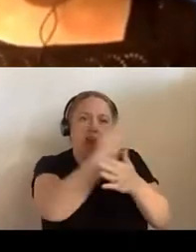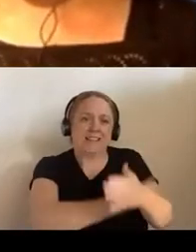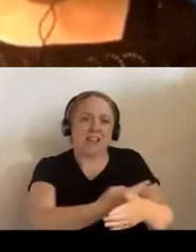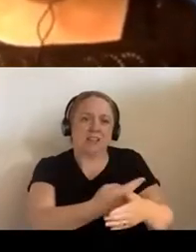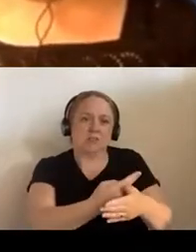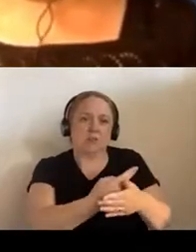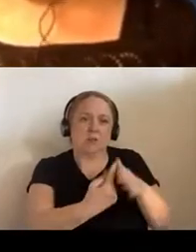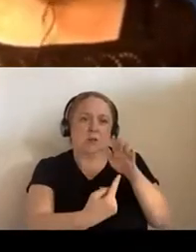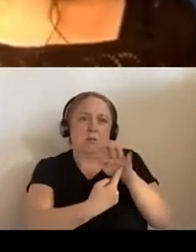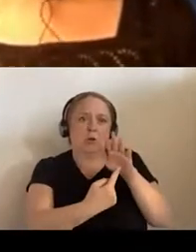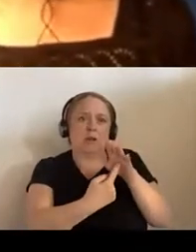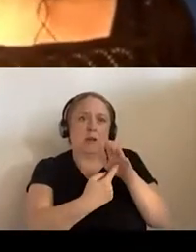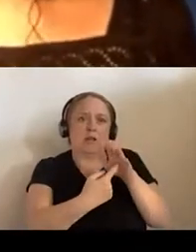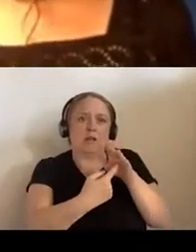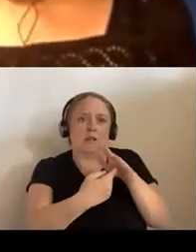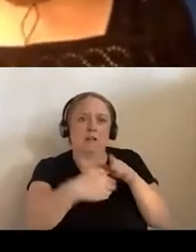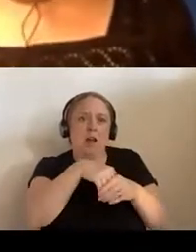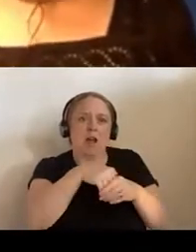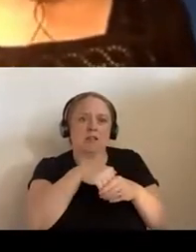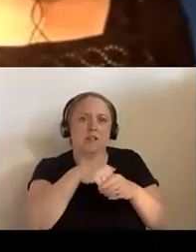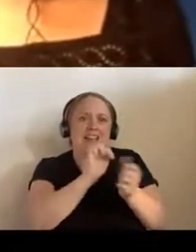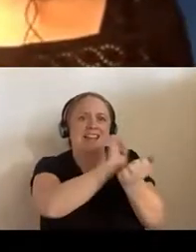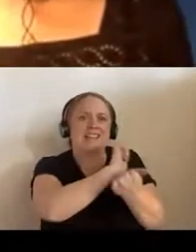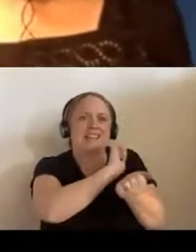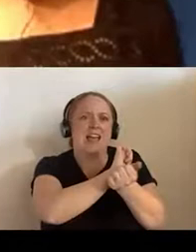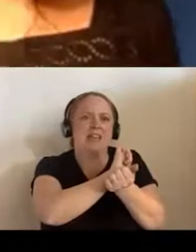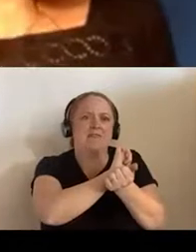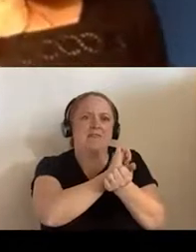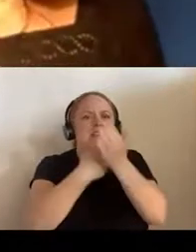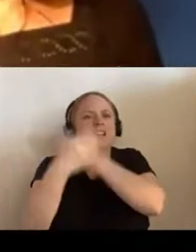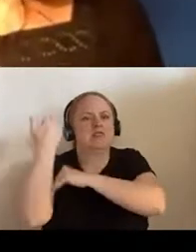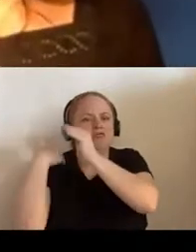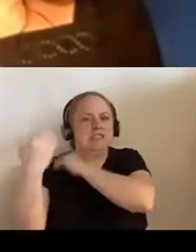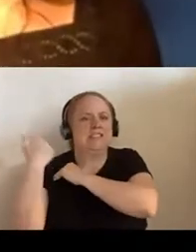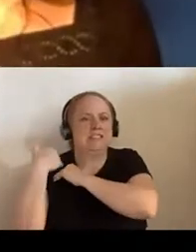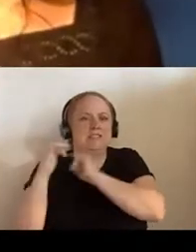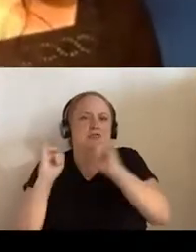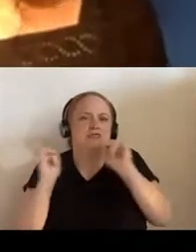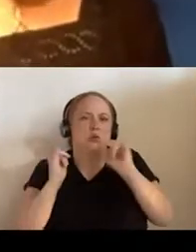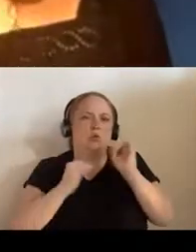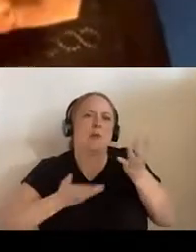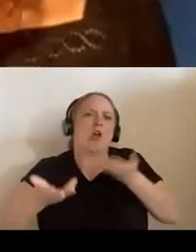and these very gruesome economies that came out of this.